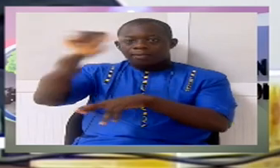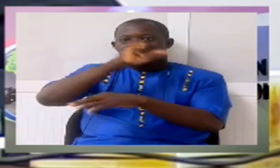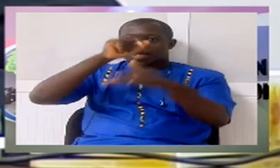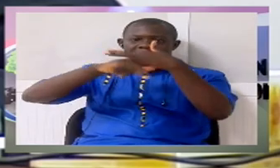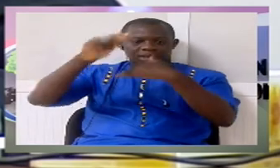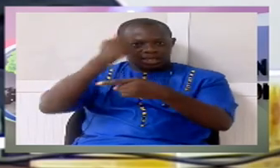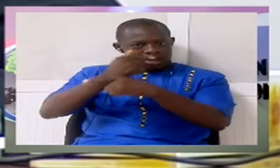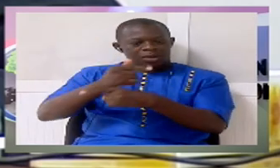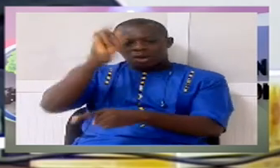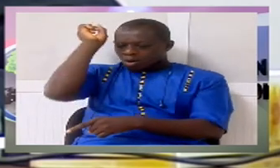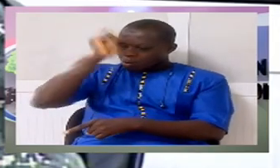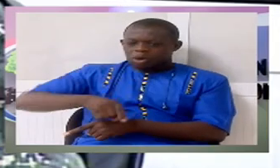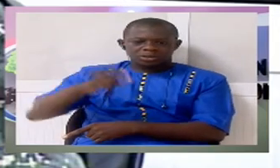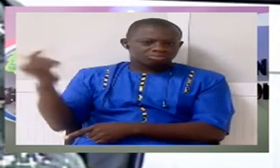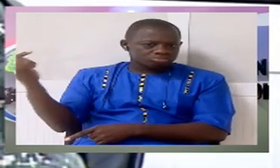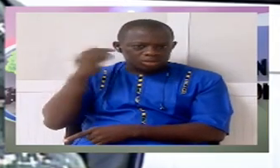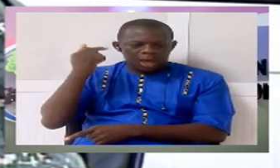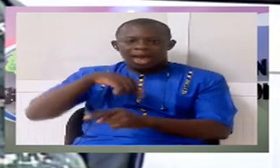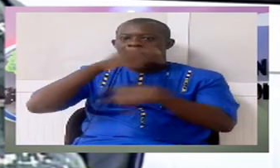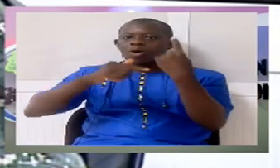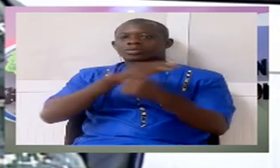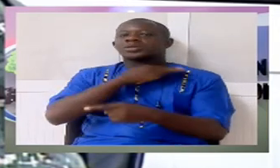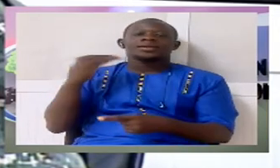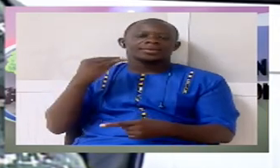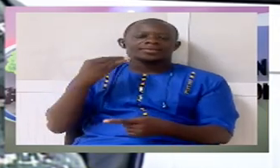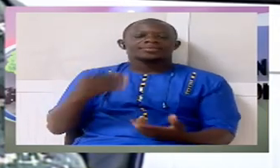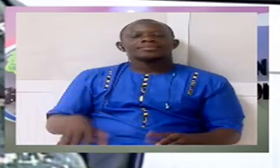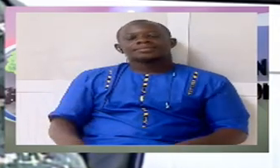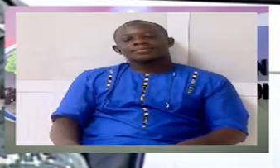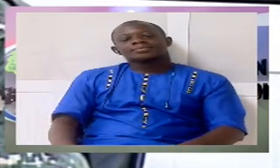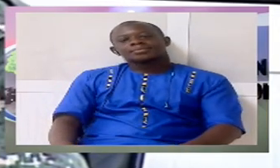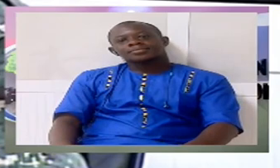bu don dafa tukki sax bim ñibsé de gëna affaire réy bi